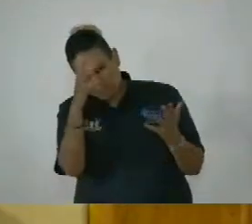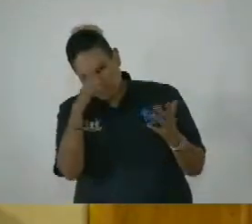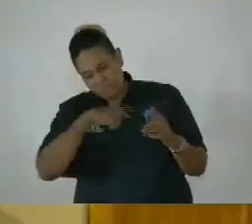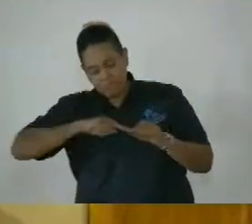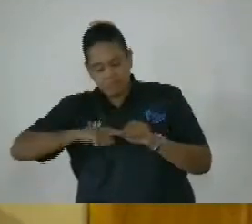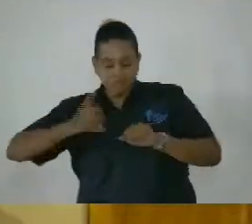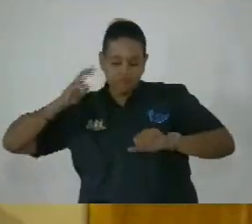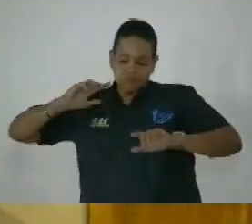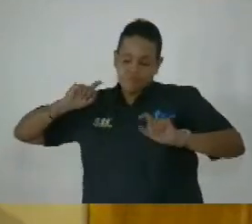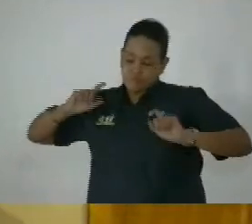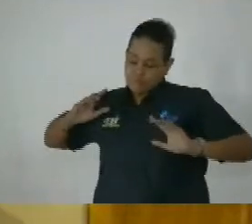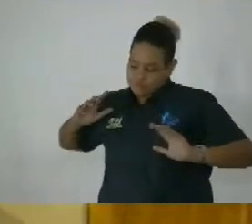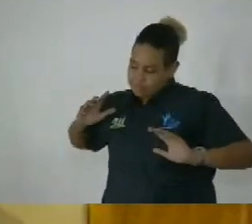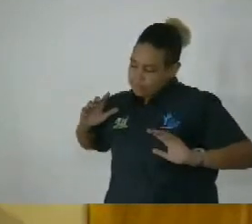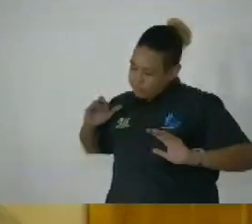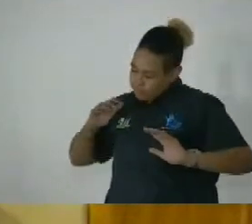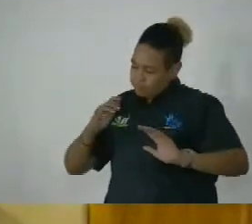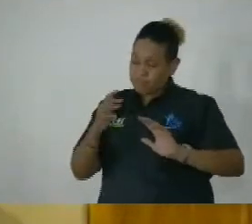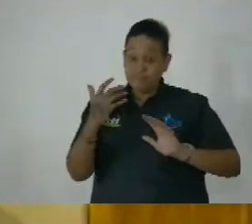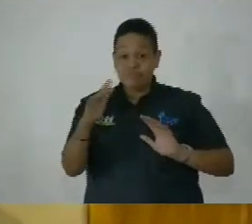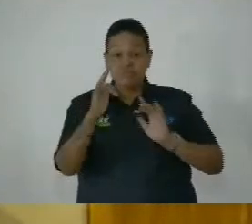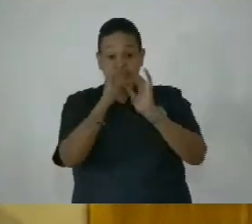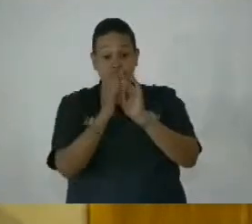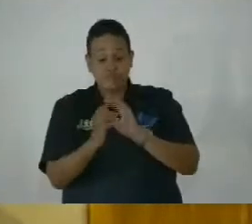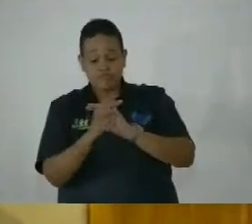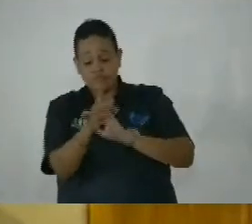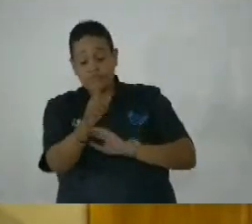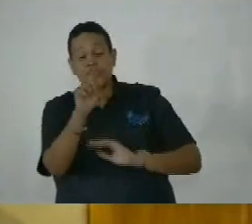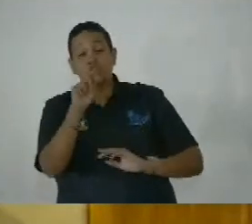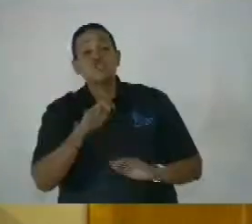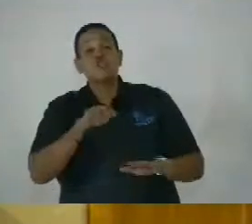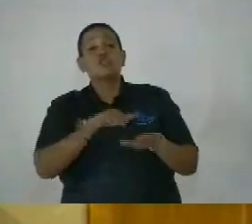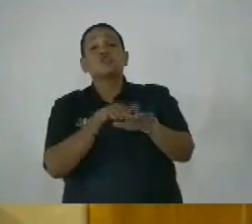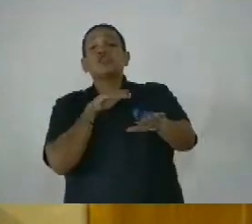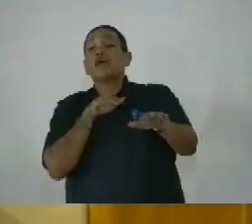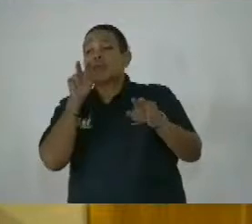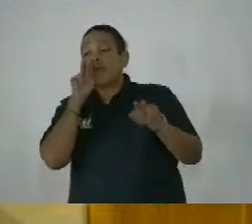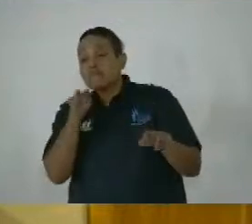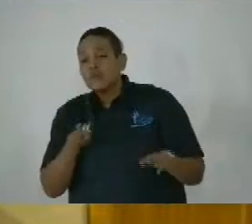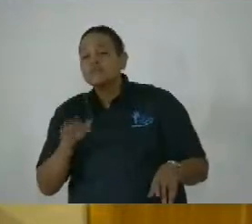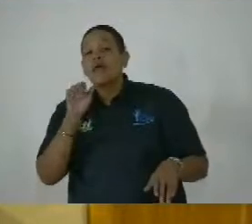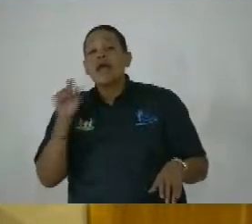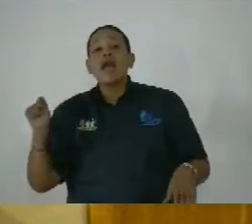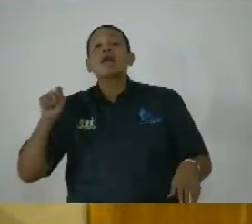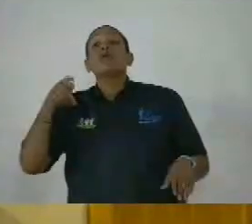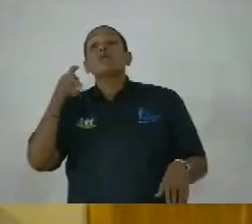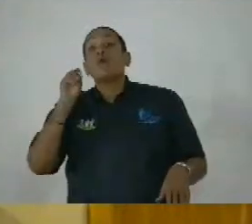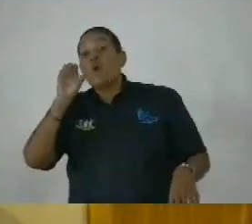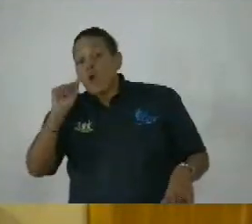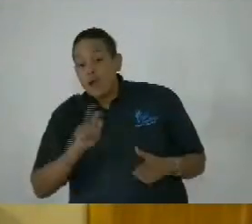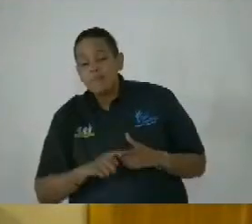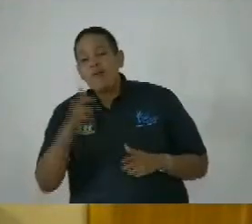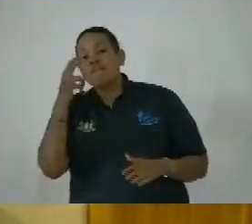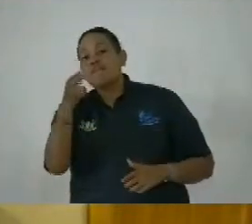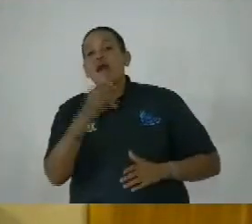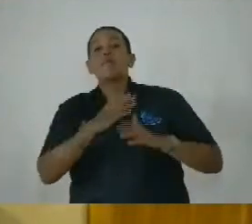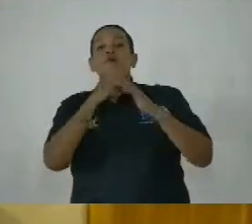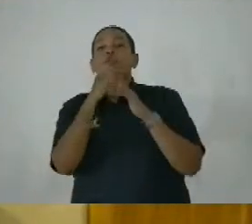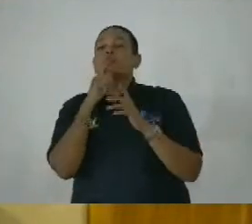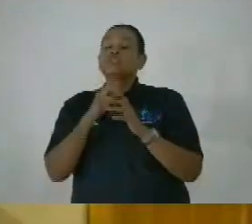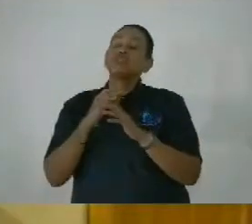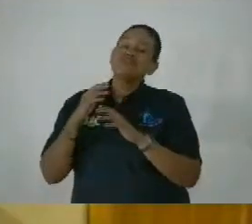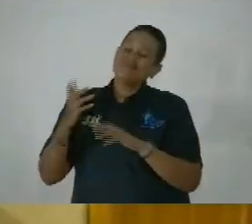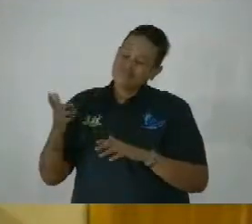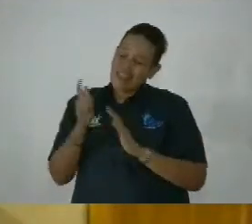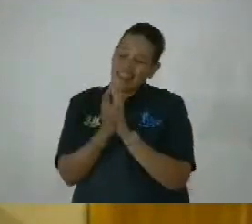previous administration. We have amended the Trafficking Persons Act, the Process of Crime Act, and of course introduced the Firearm Prohibition, Restriction and